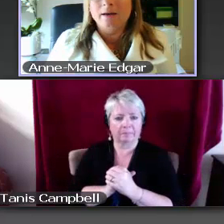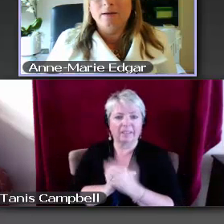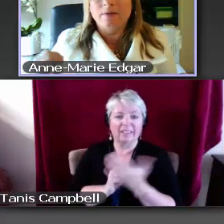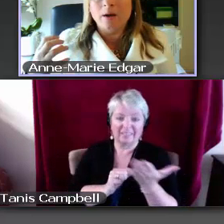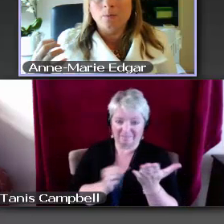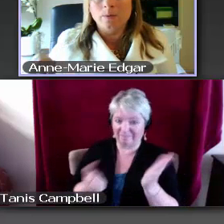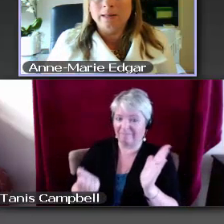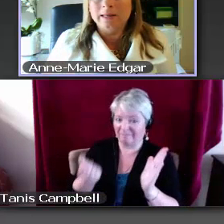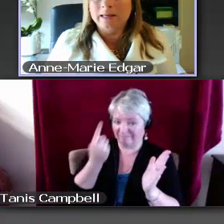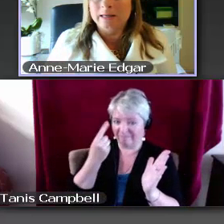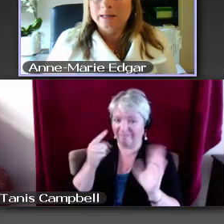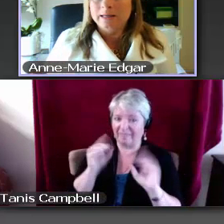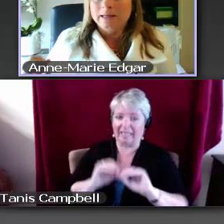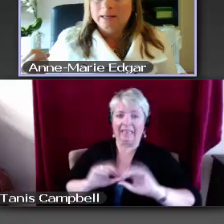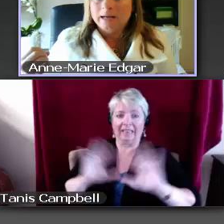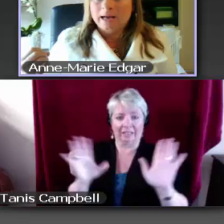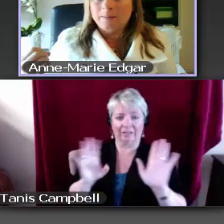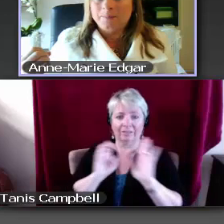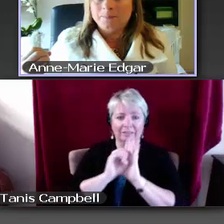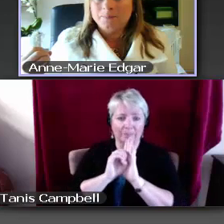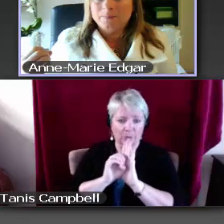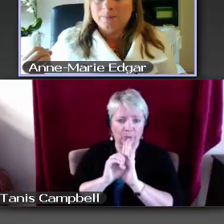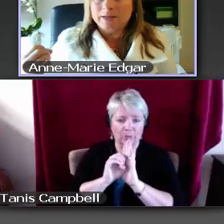mean, that really